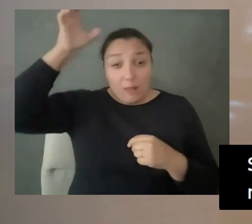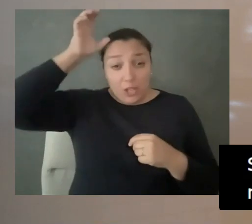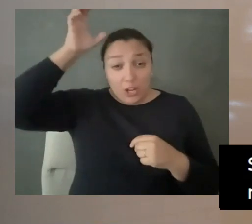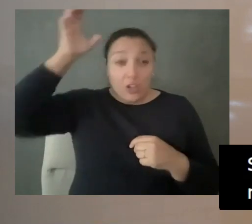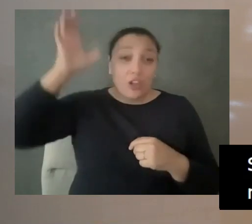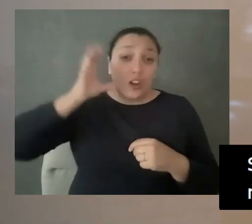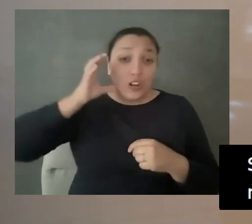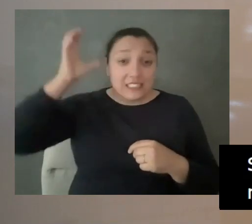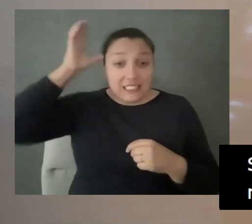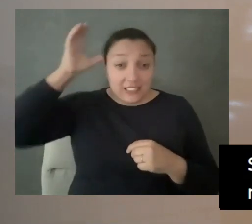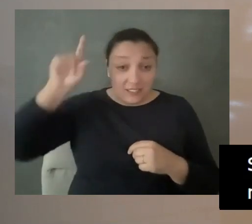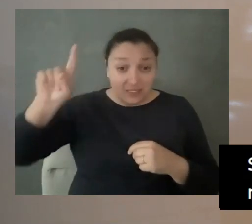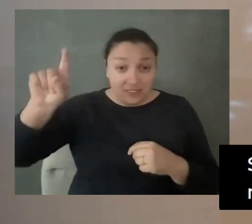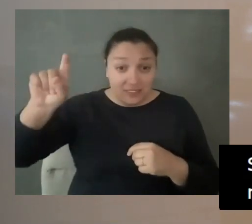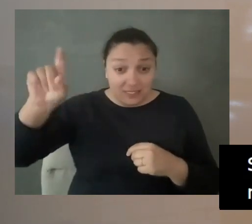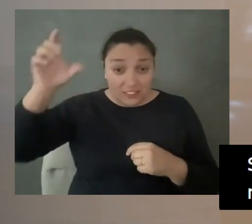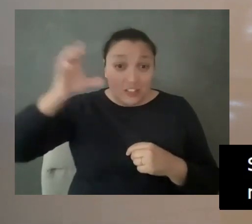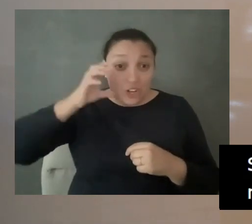Oh!